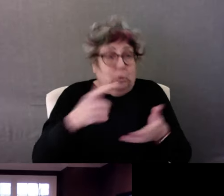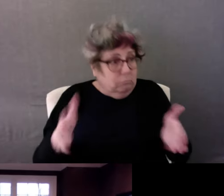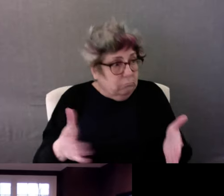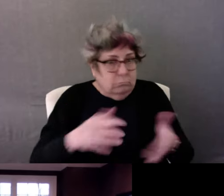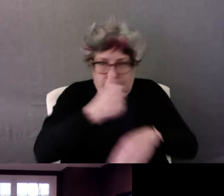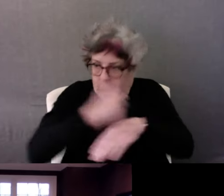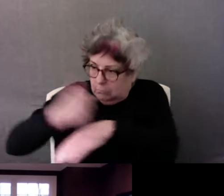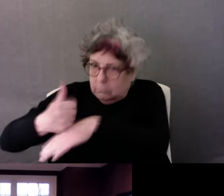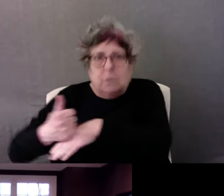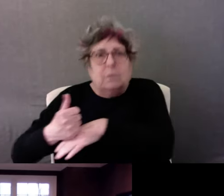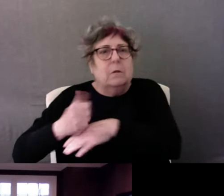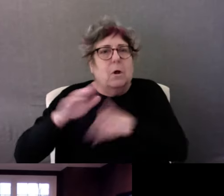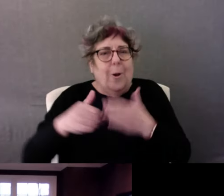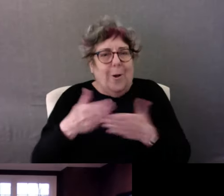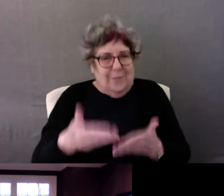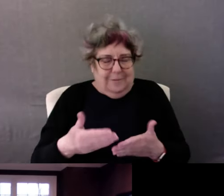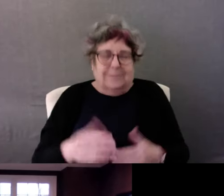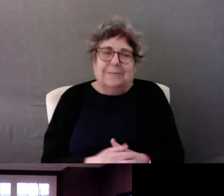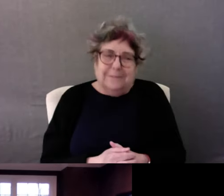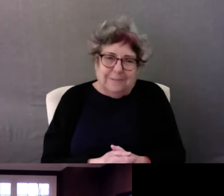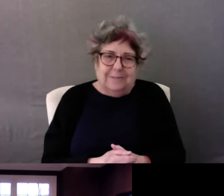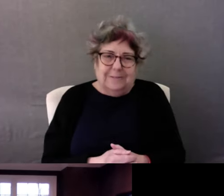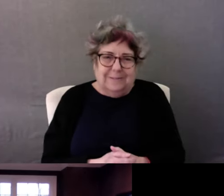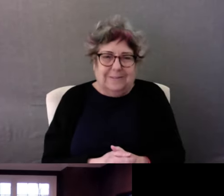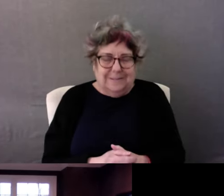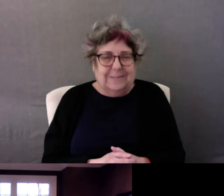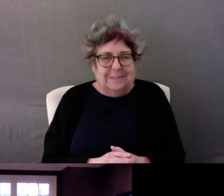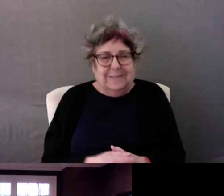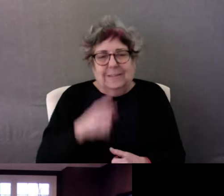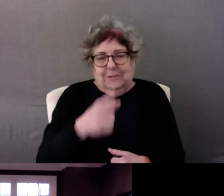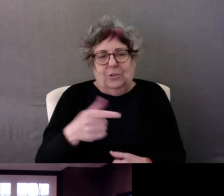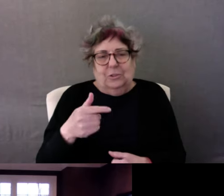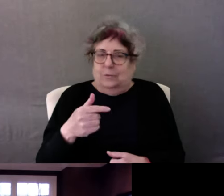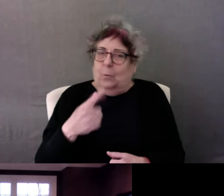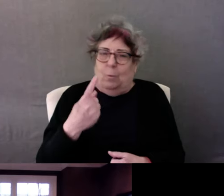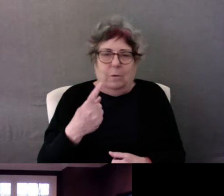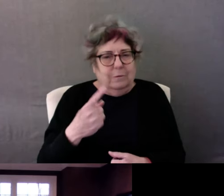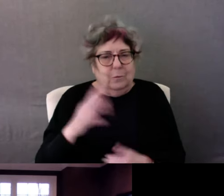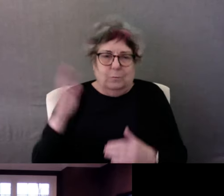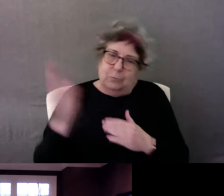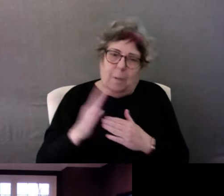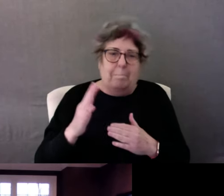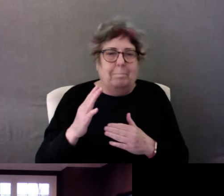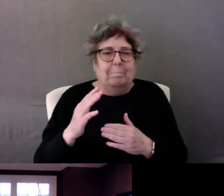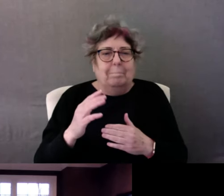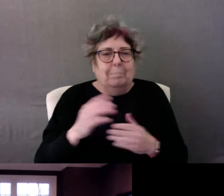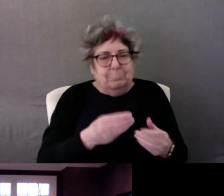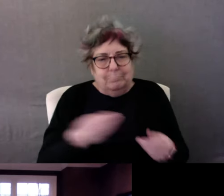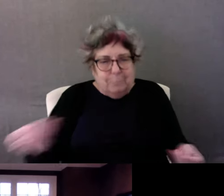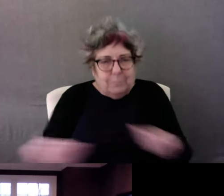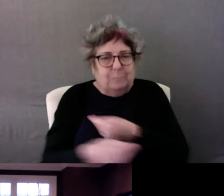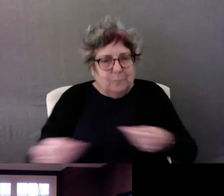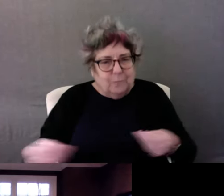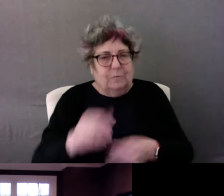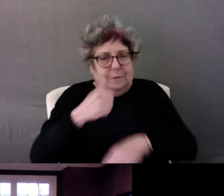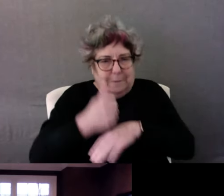is not seen visually, she's one of the great facilitators for our Faith and Facts Friday. So I thank God